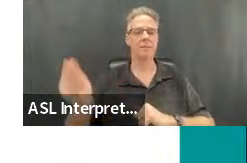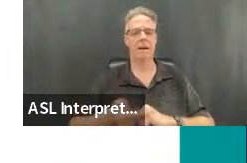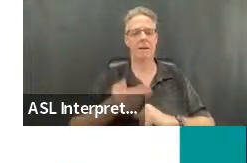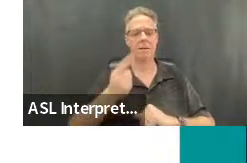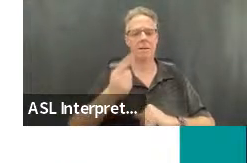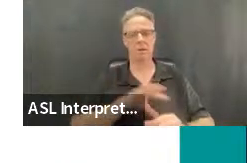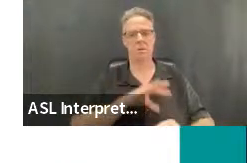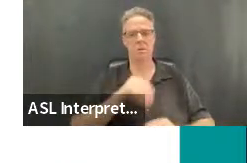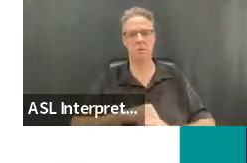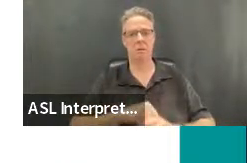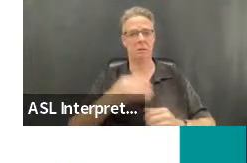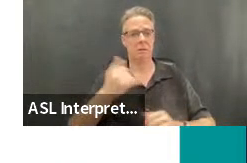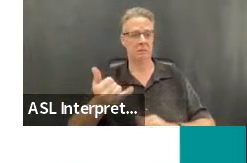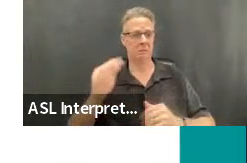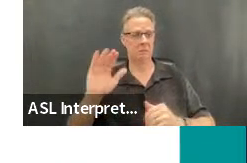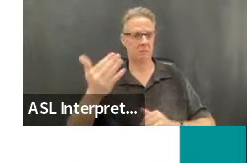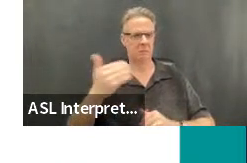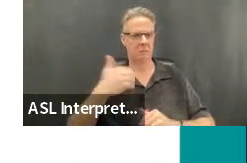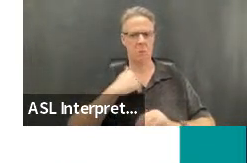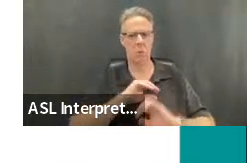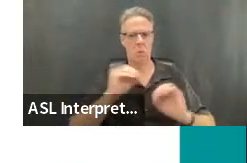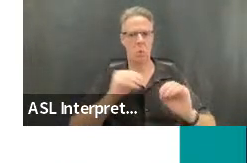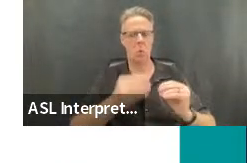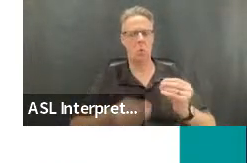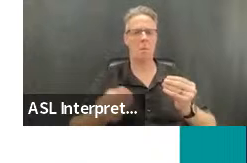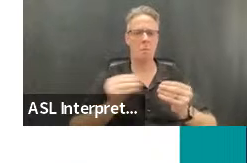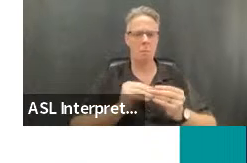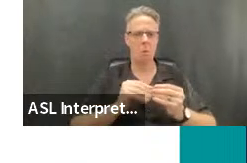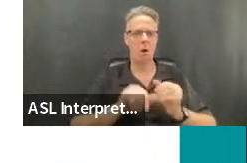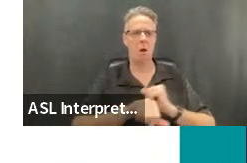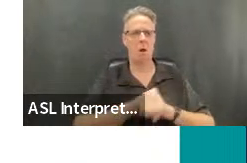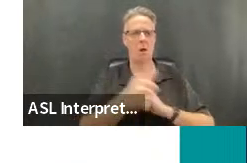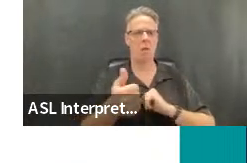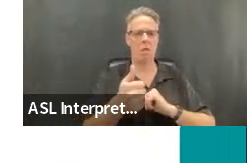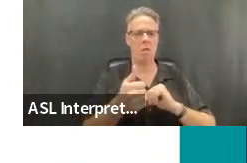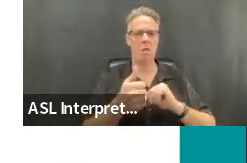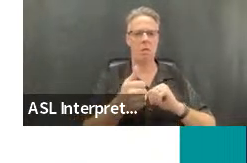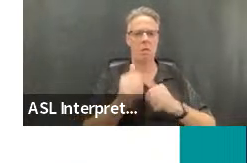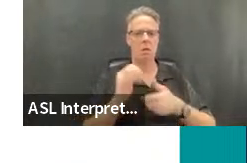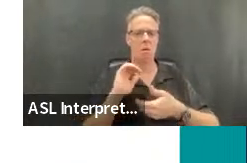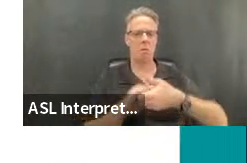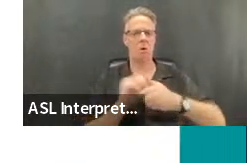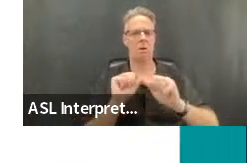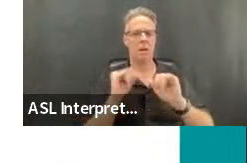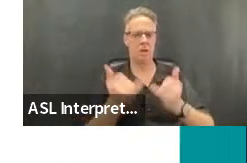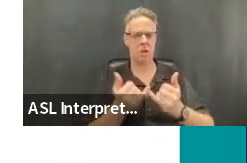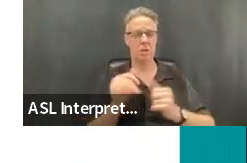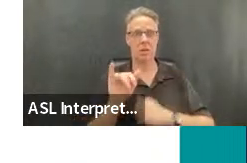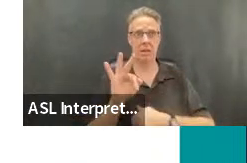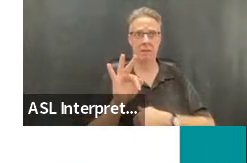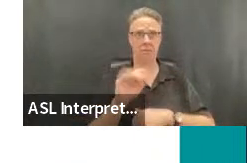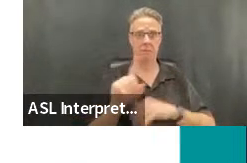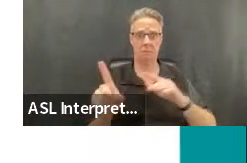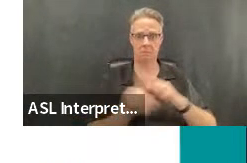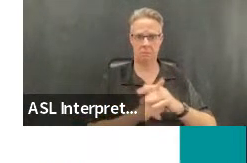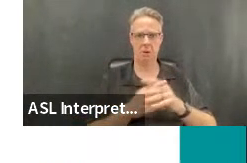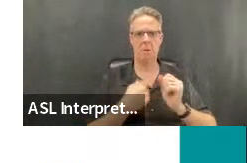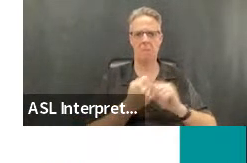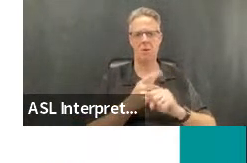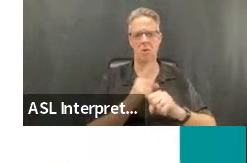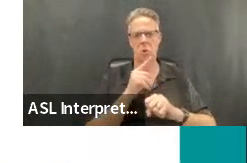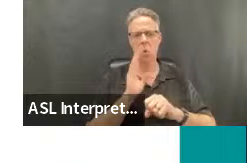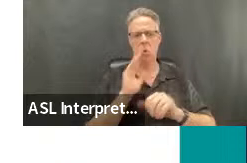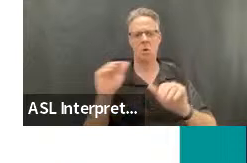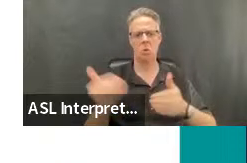this point, it doesn't look like we have additional partner agency representatives here, but if we do, we'll make sure that they're introduced in those